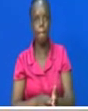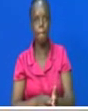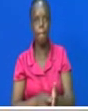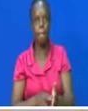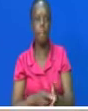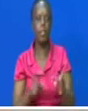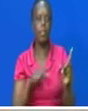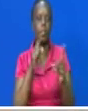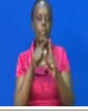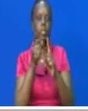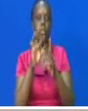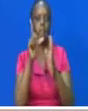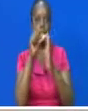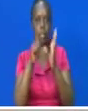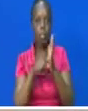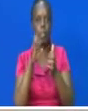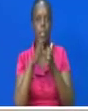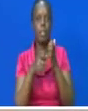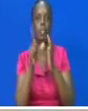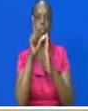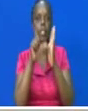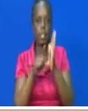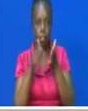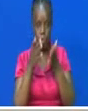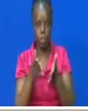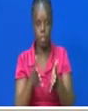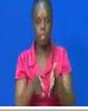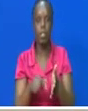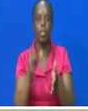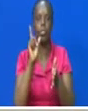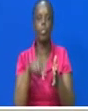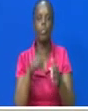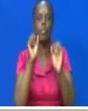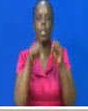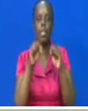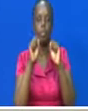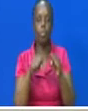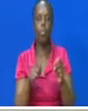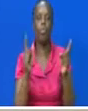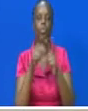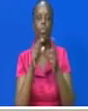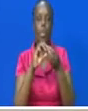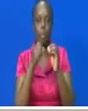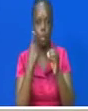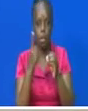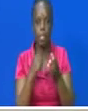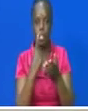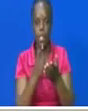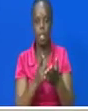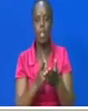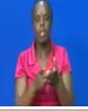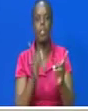The objectives. By the end of this lesson, you should be able to 1. State